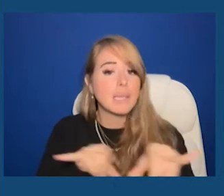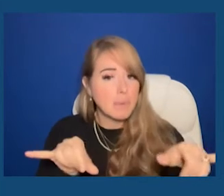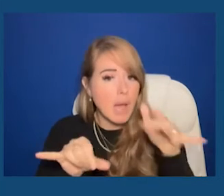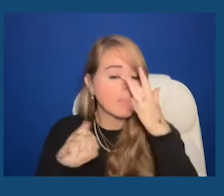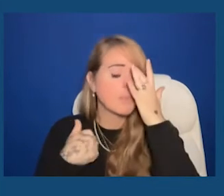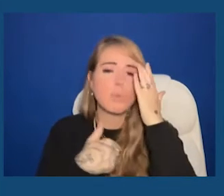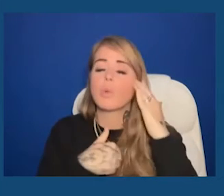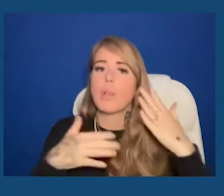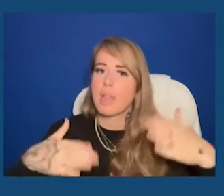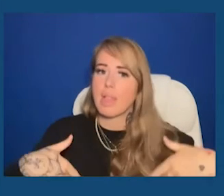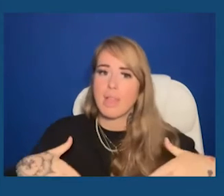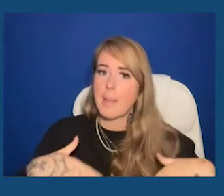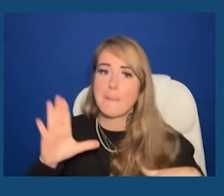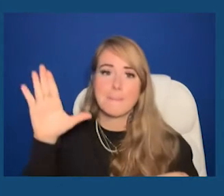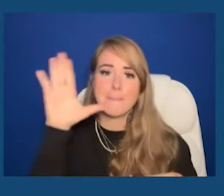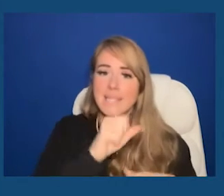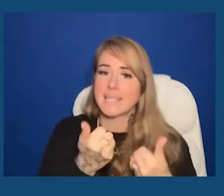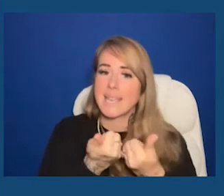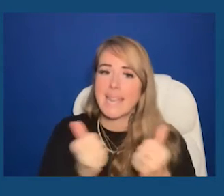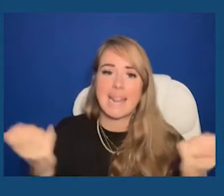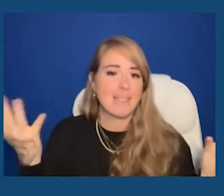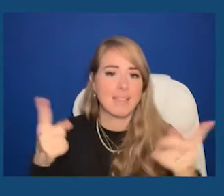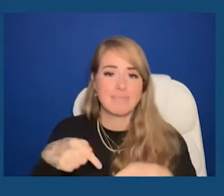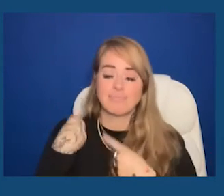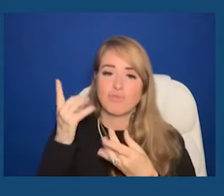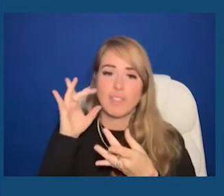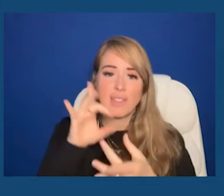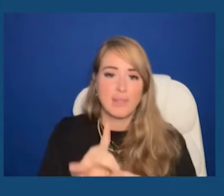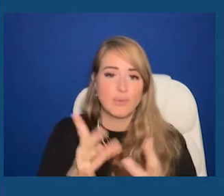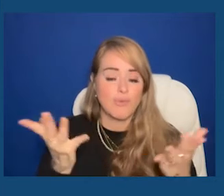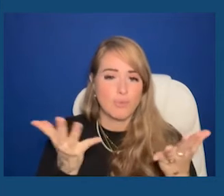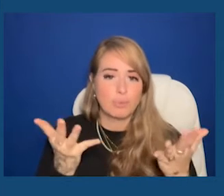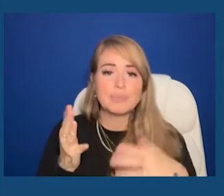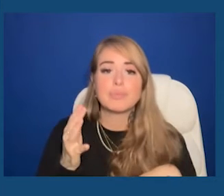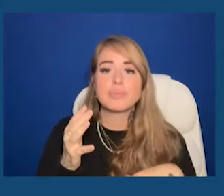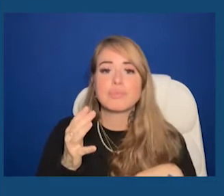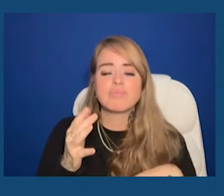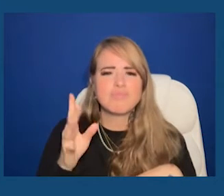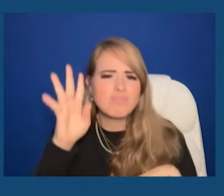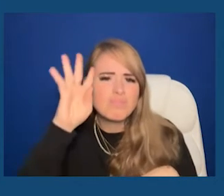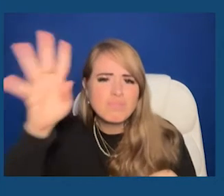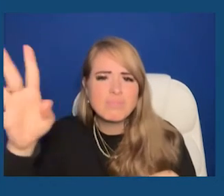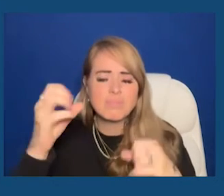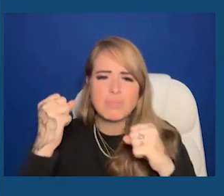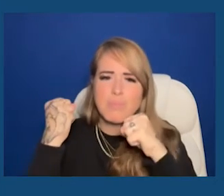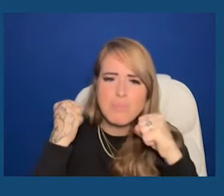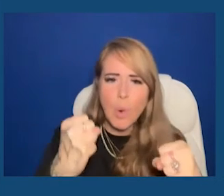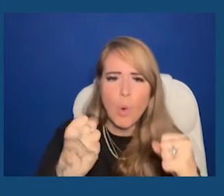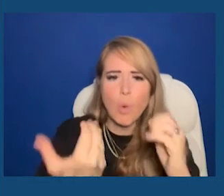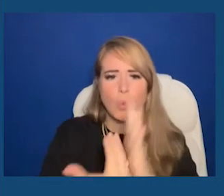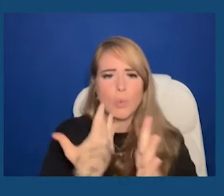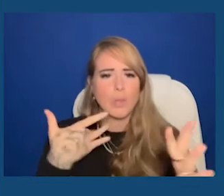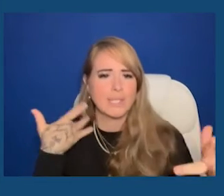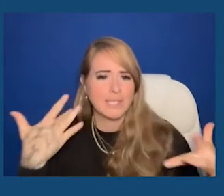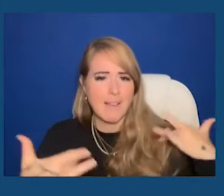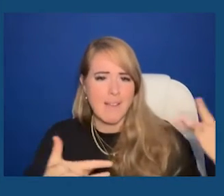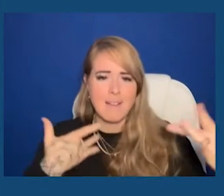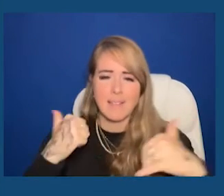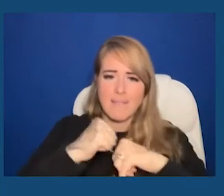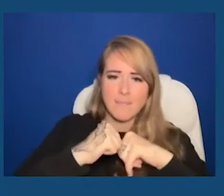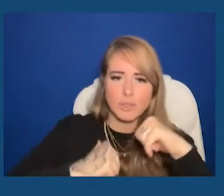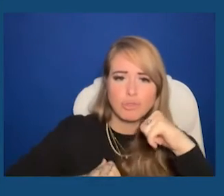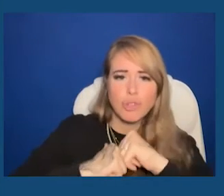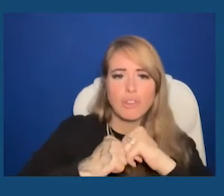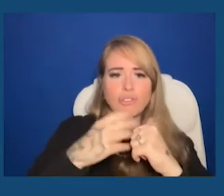not missed a beat when it comes to coming up with really bold and exciting infrastructure and